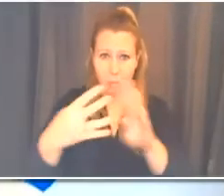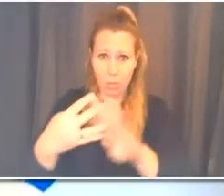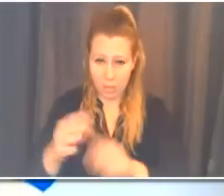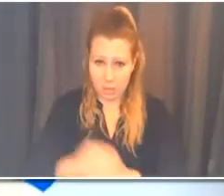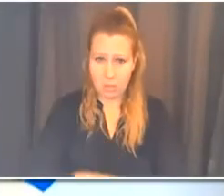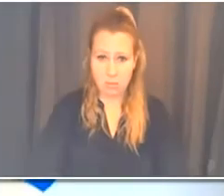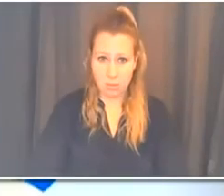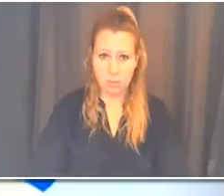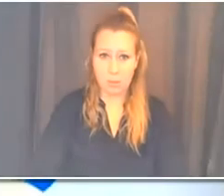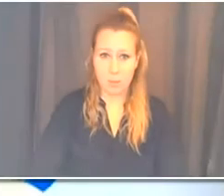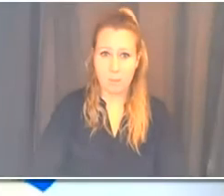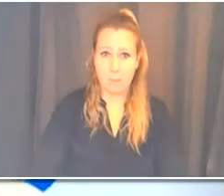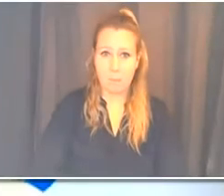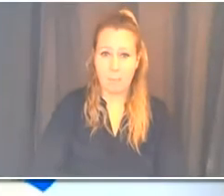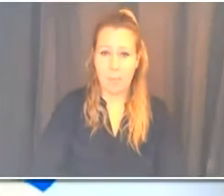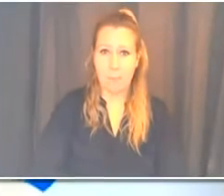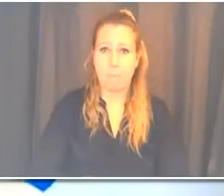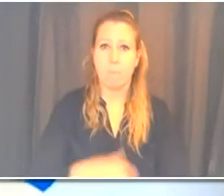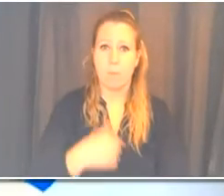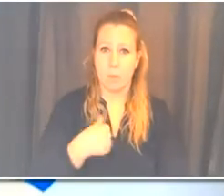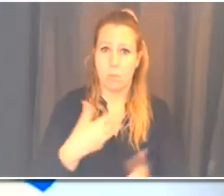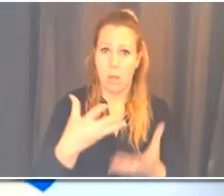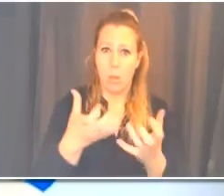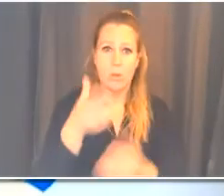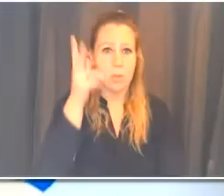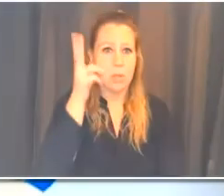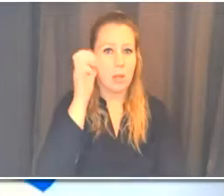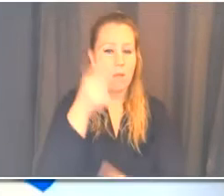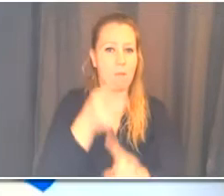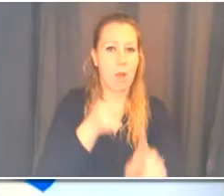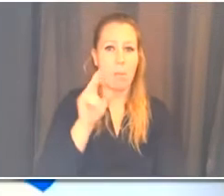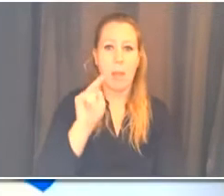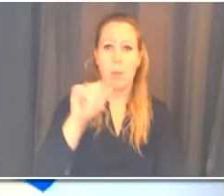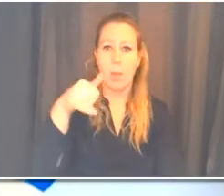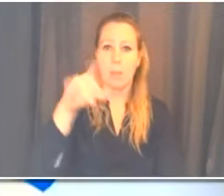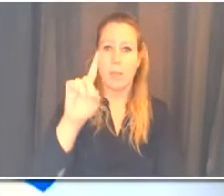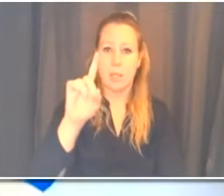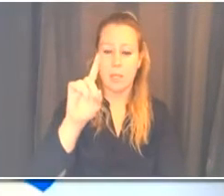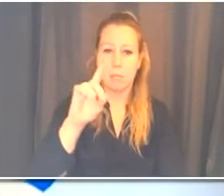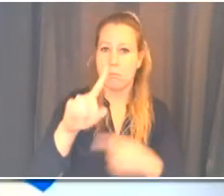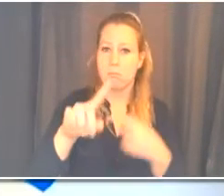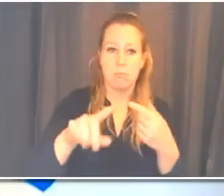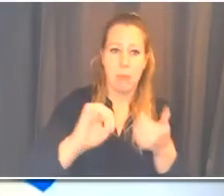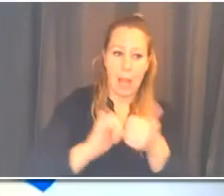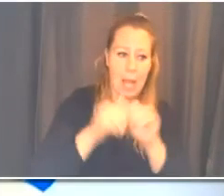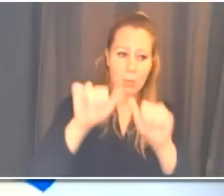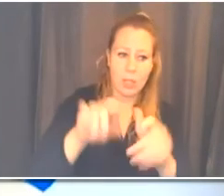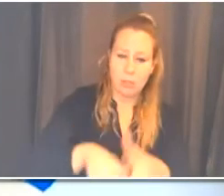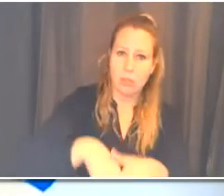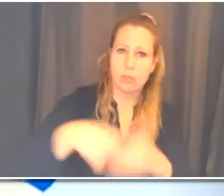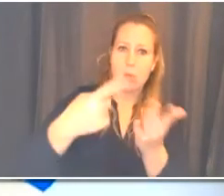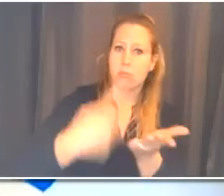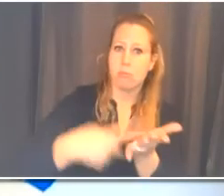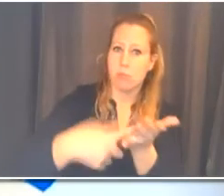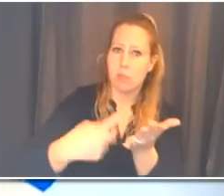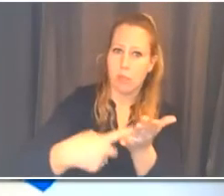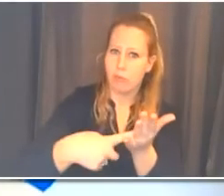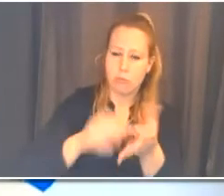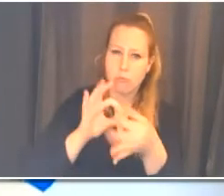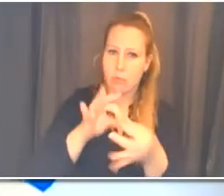creating a a plan that works with Community to reduce massively reduce the NYPD uh